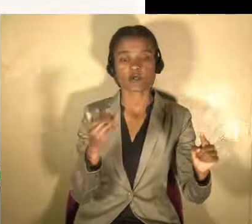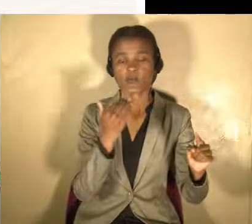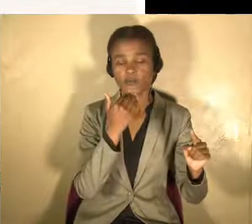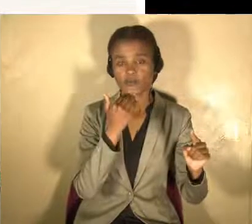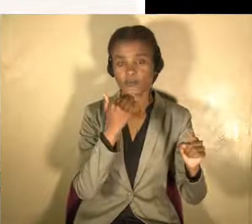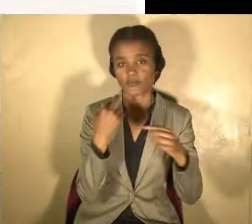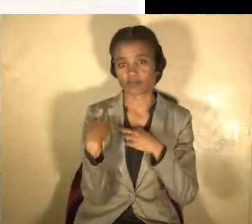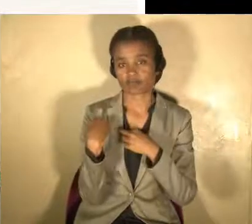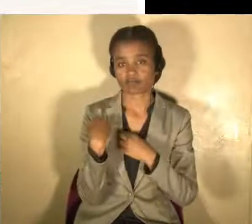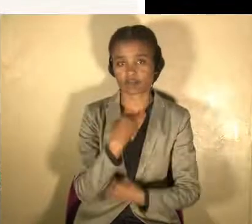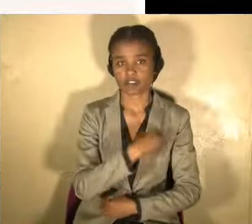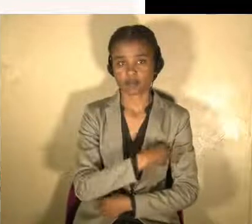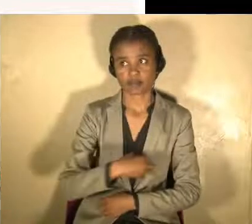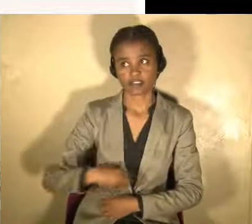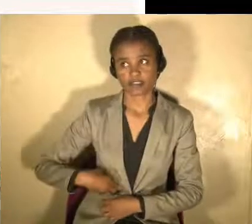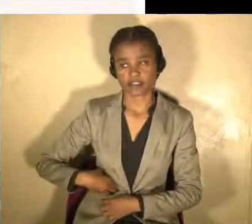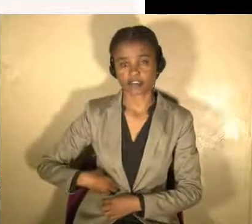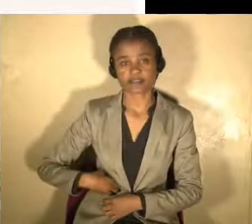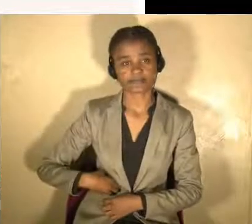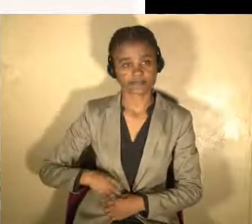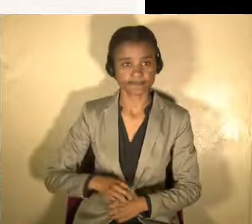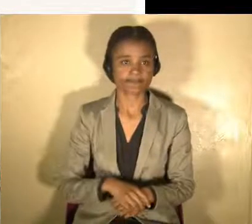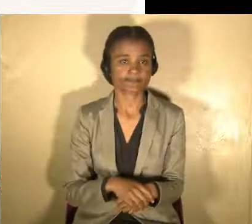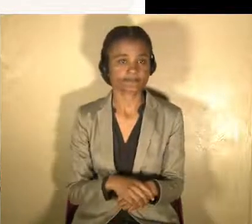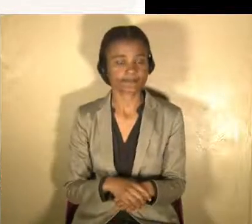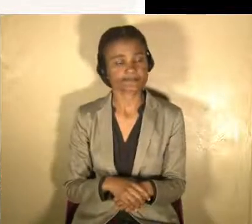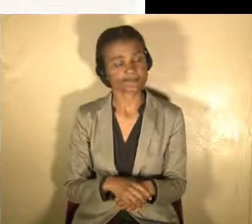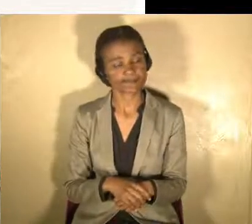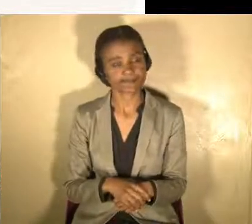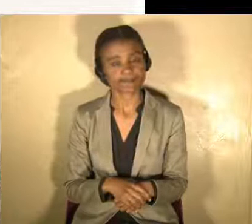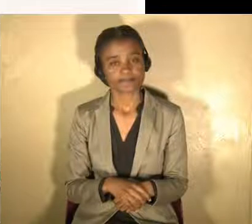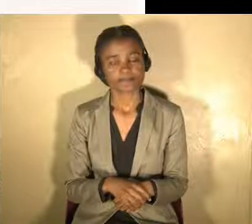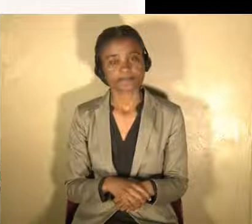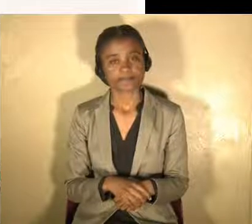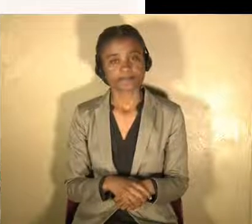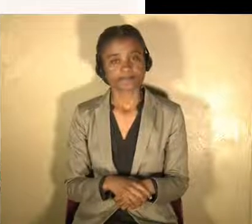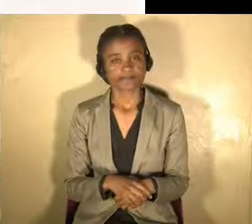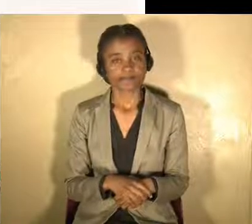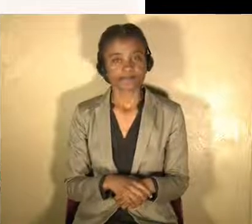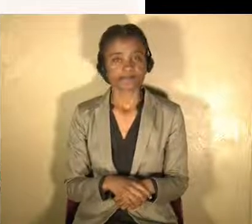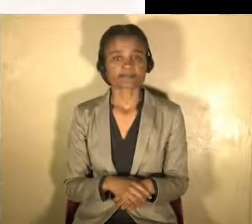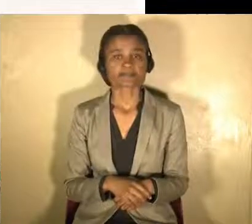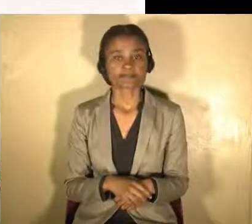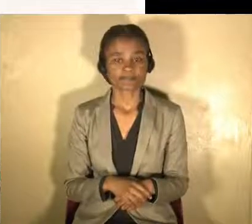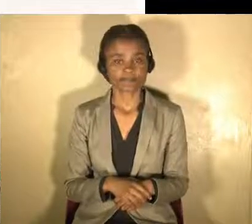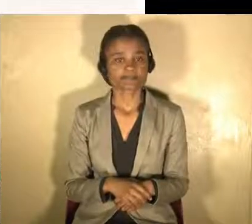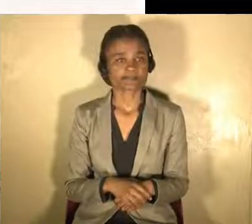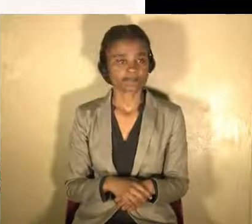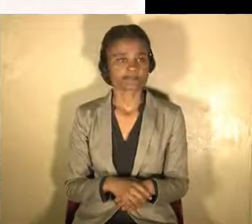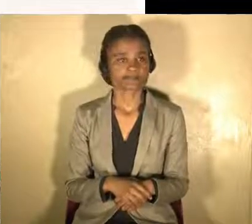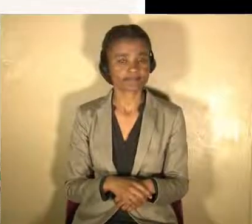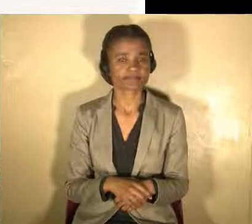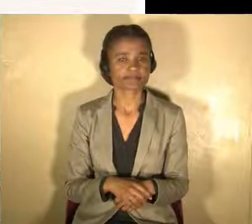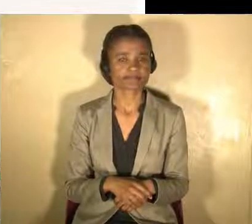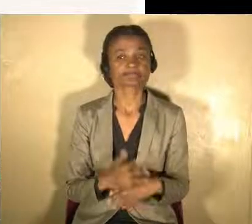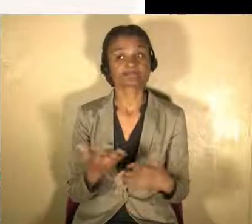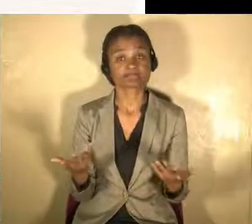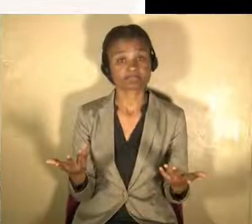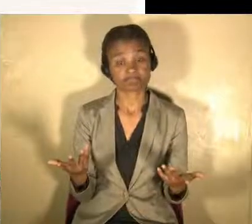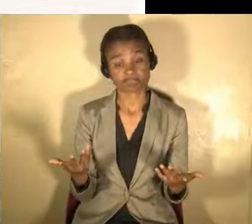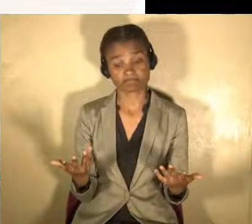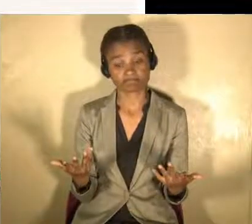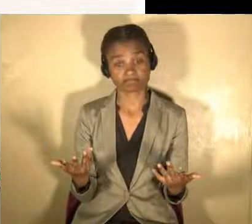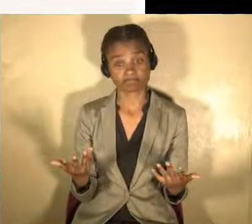president in the required gazette. And that that brings to an